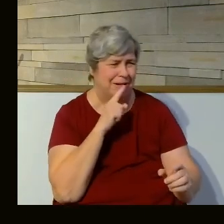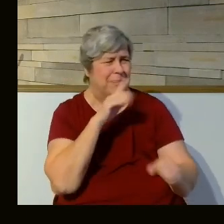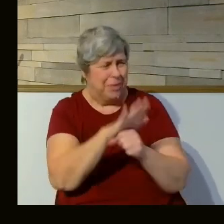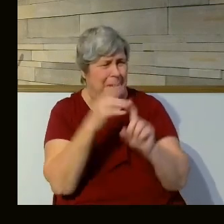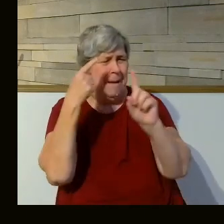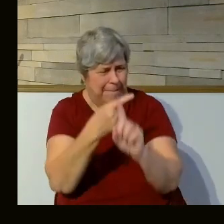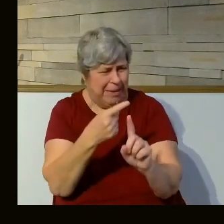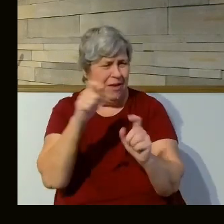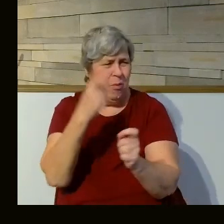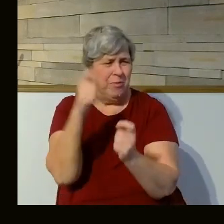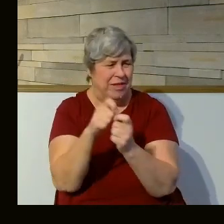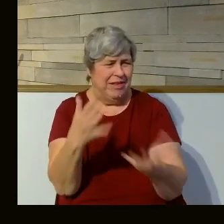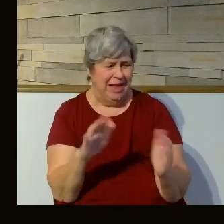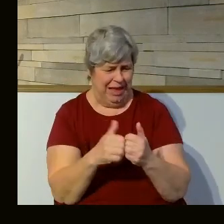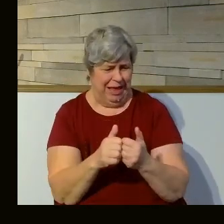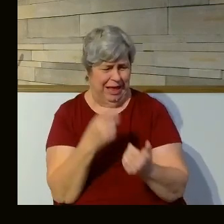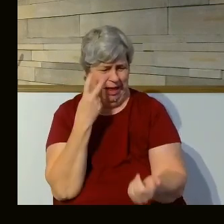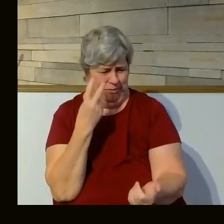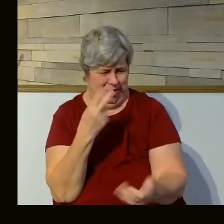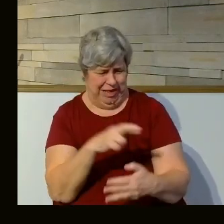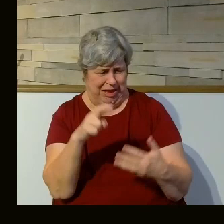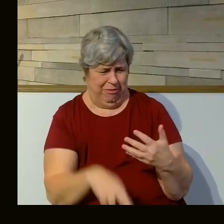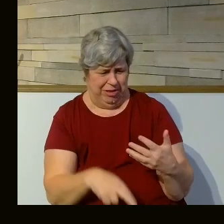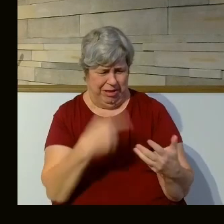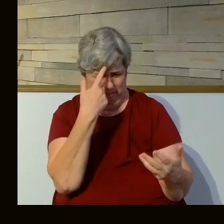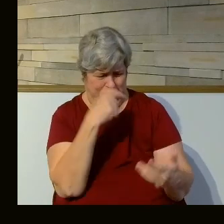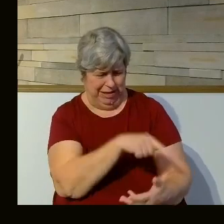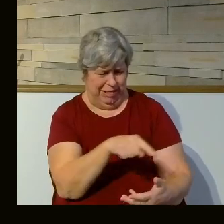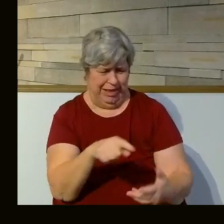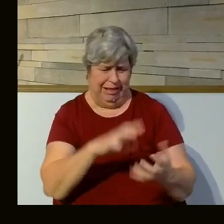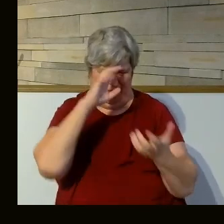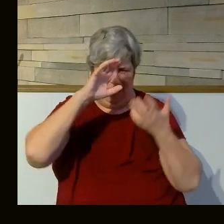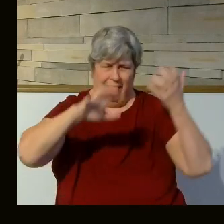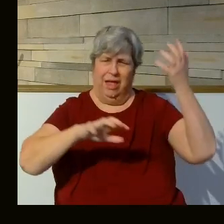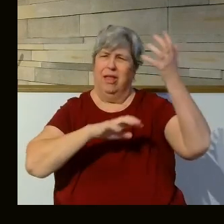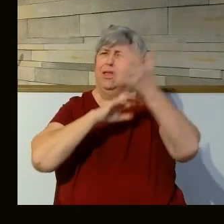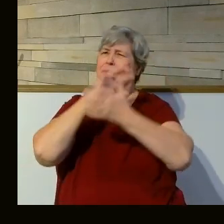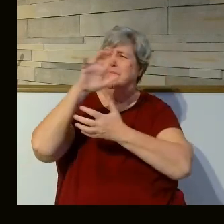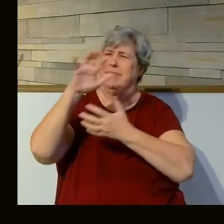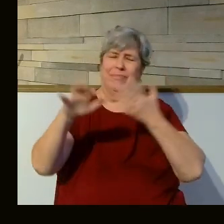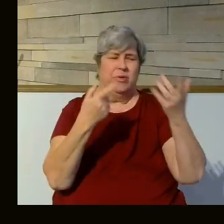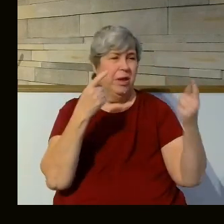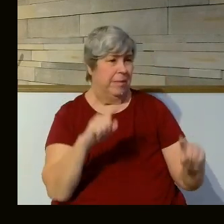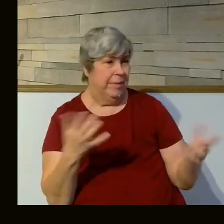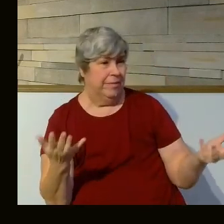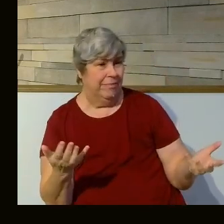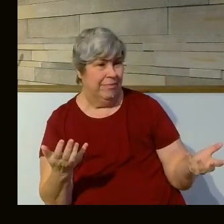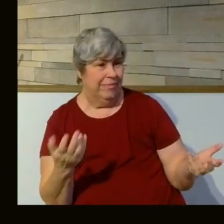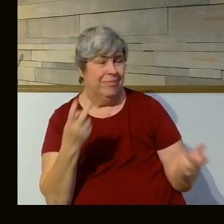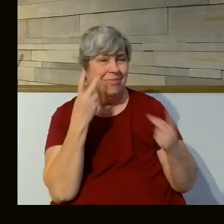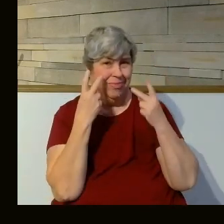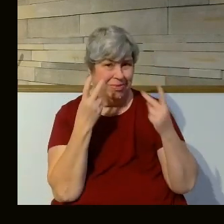how do we see what's going on as a result of all of these ideas sloshing around in our society's minds? Don't